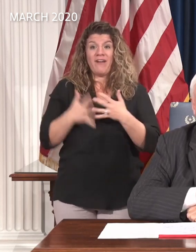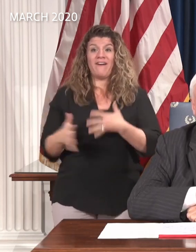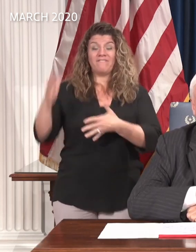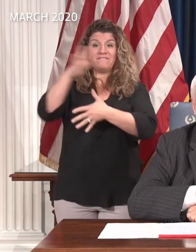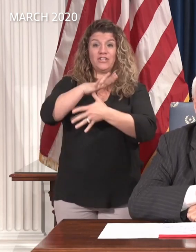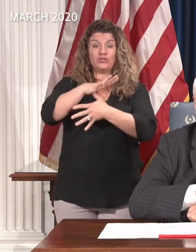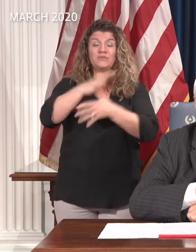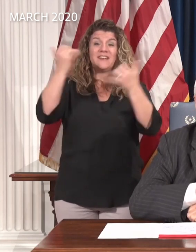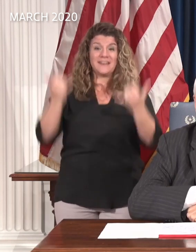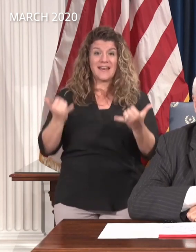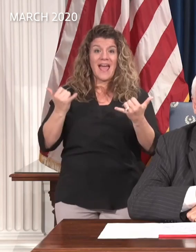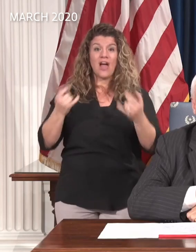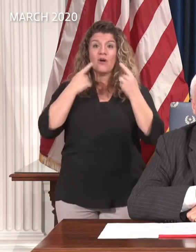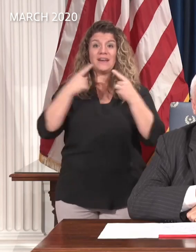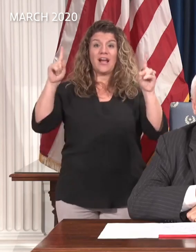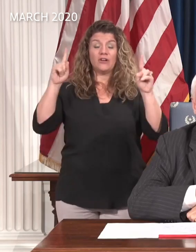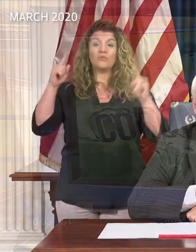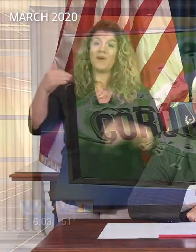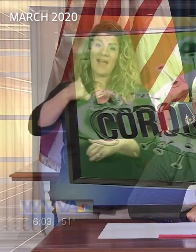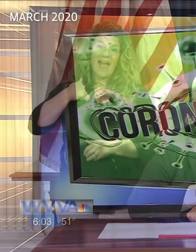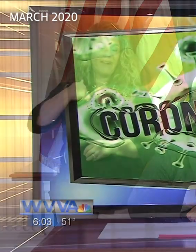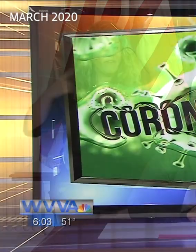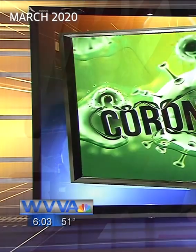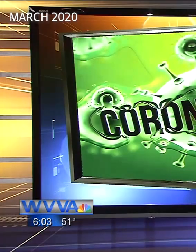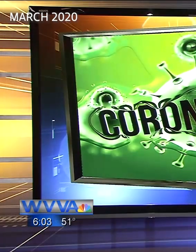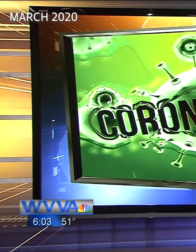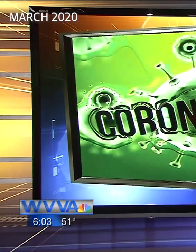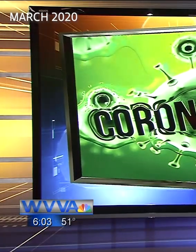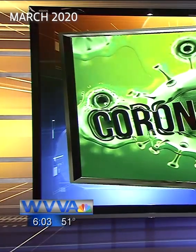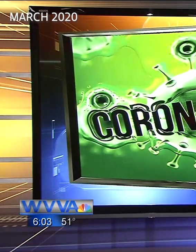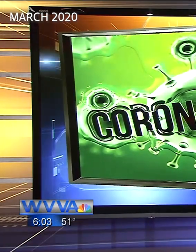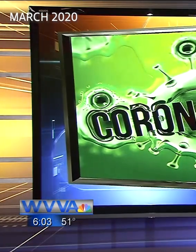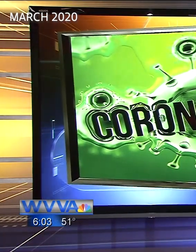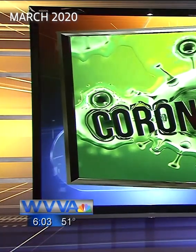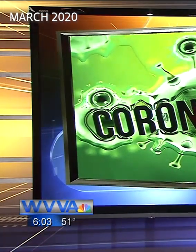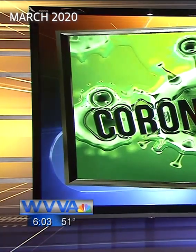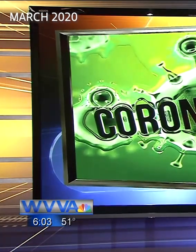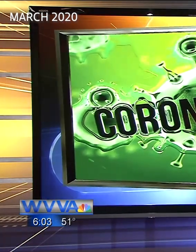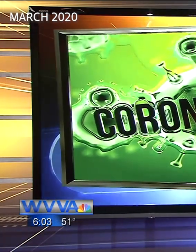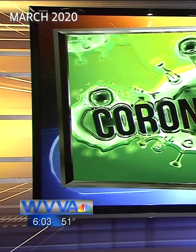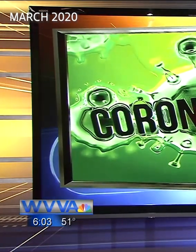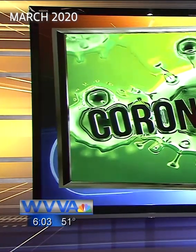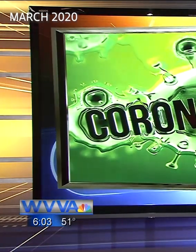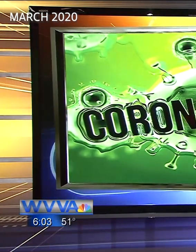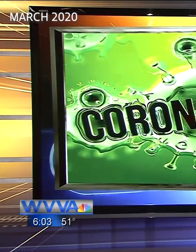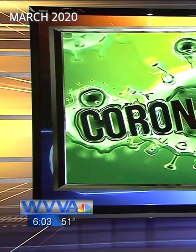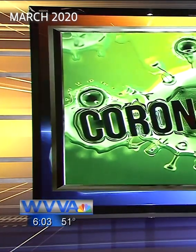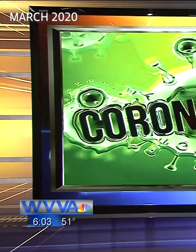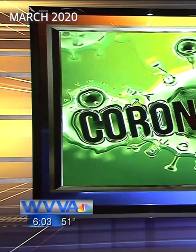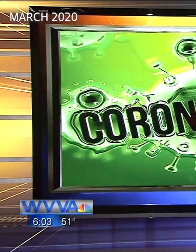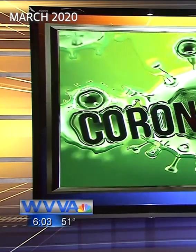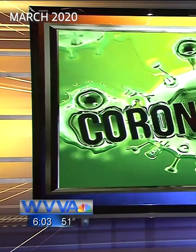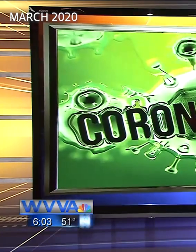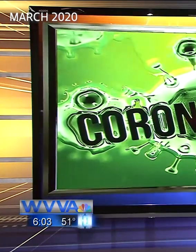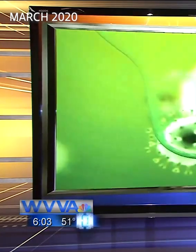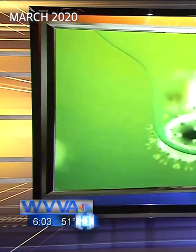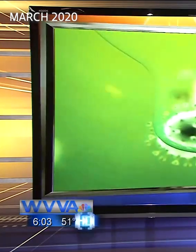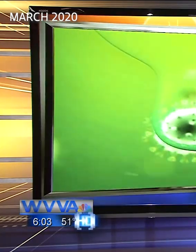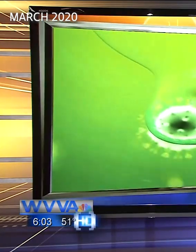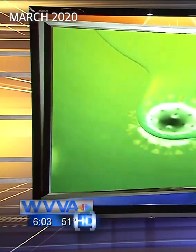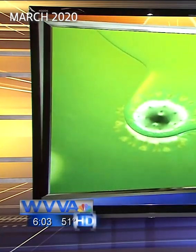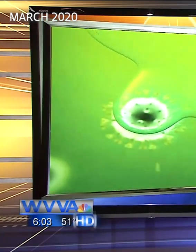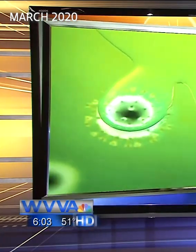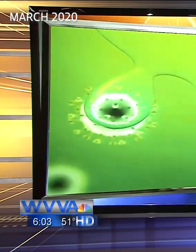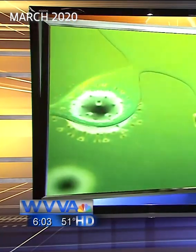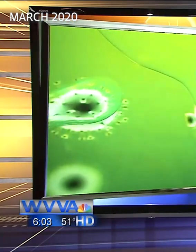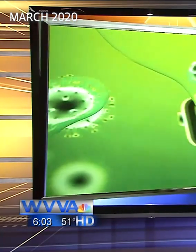do have our first positive confirmed. West Virginia is reporting its first confirmed case of coronavirus. Governor Jim Justice